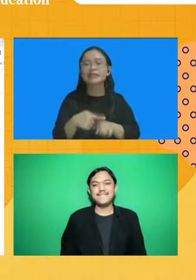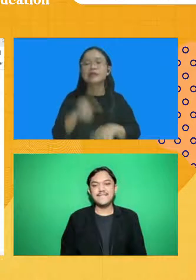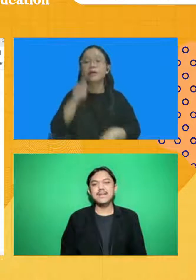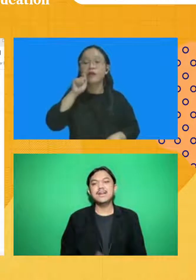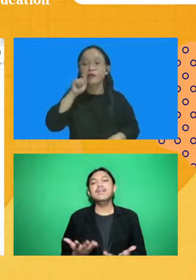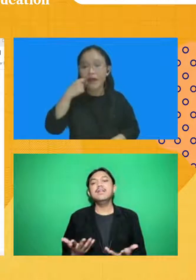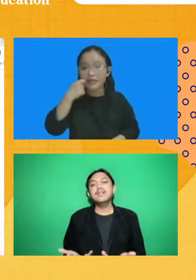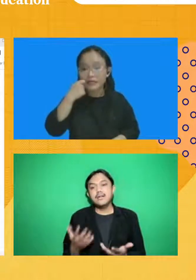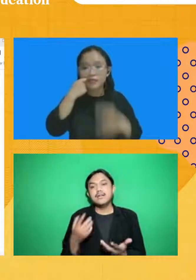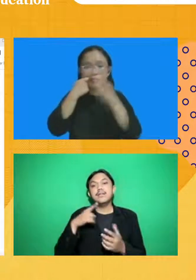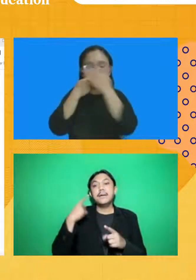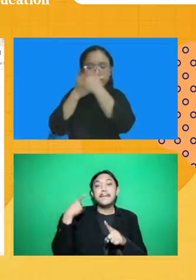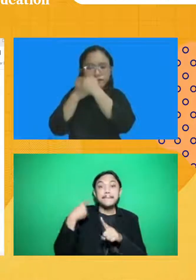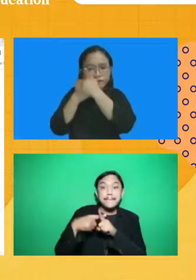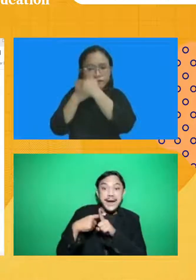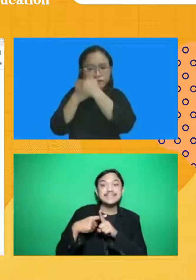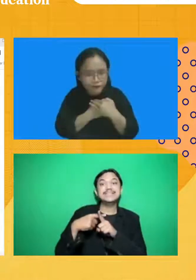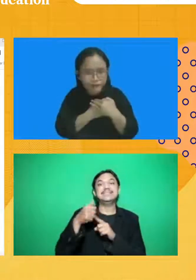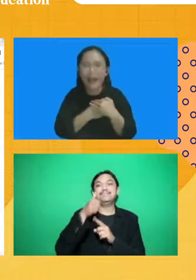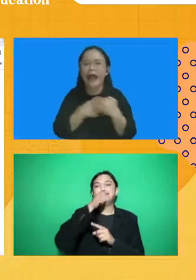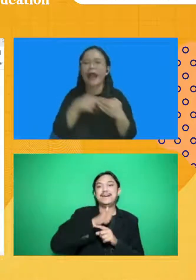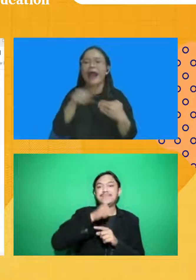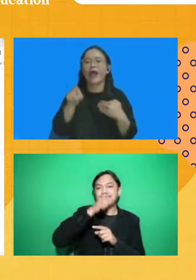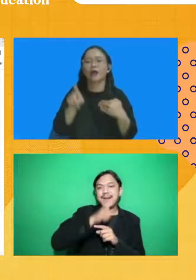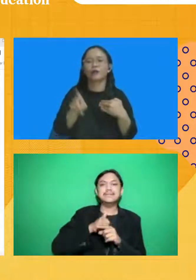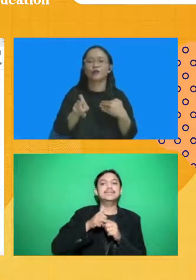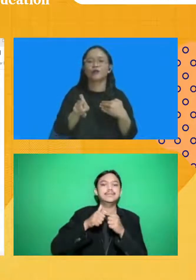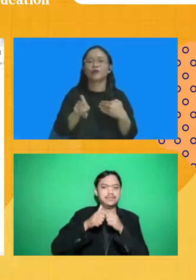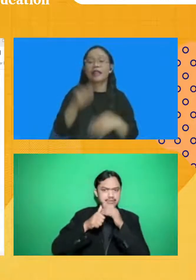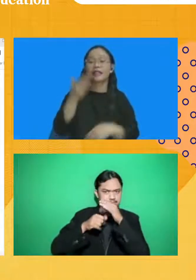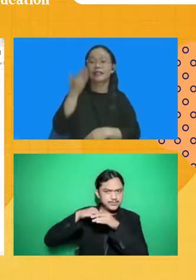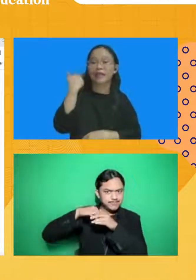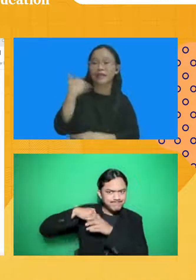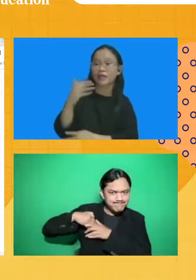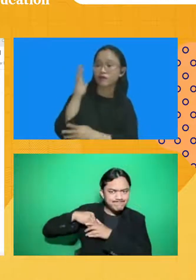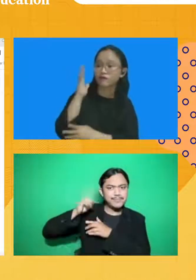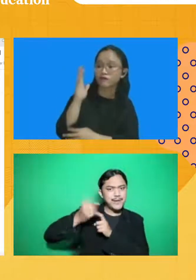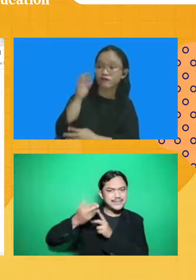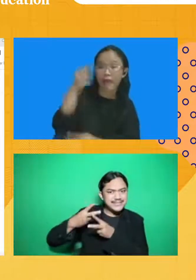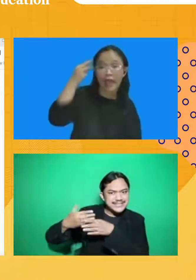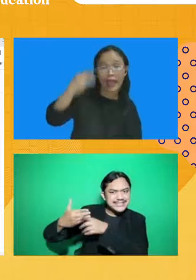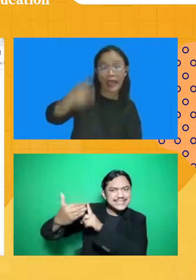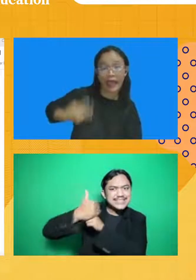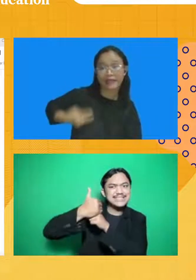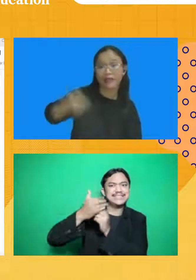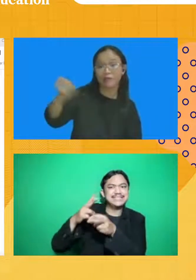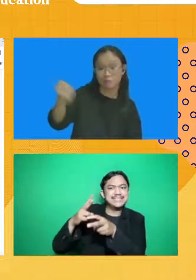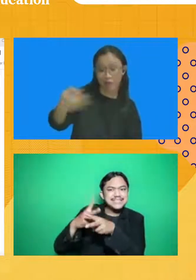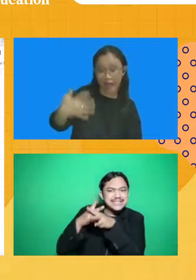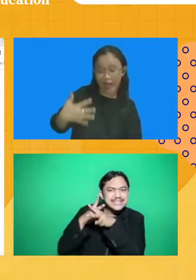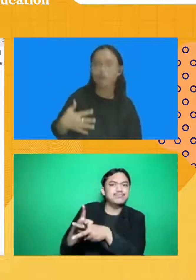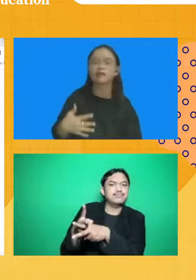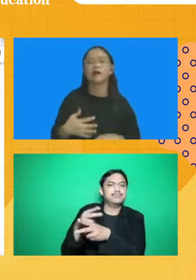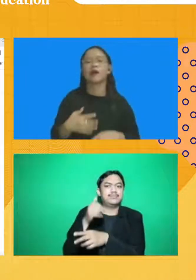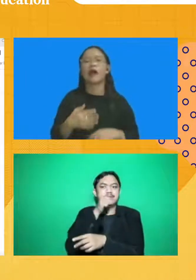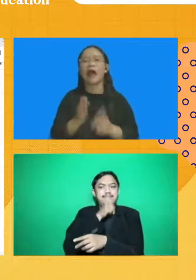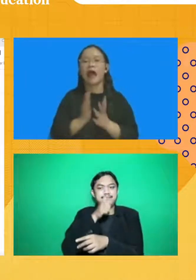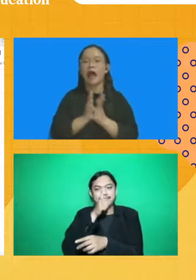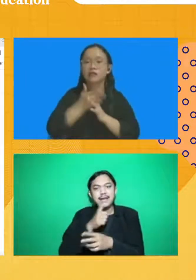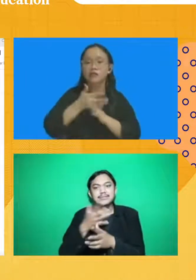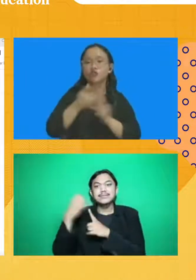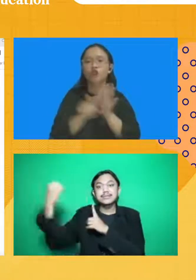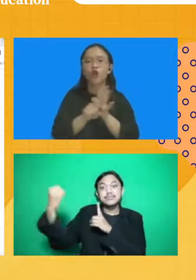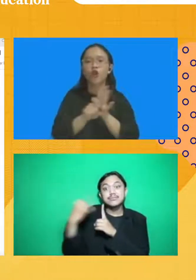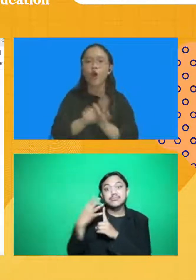from what Ellen said, we can recheck again, or we can check our passport, or we